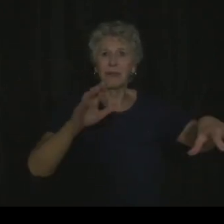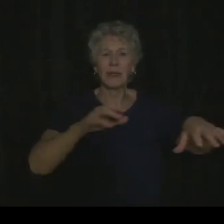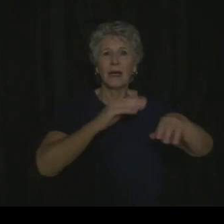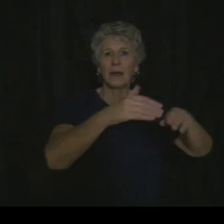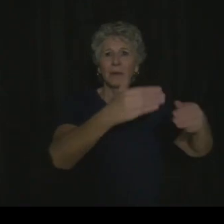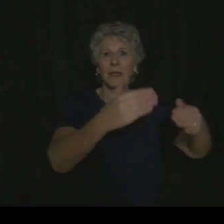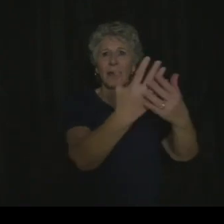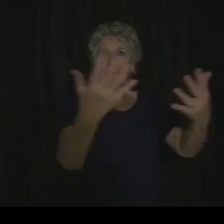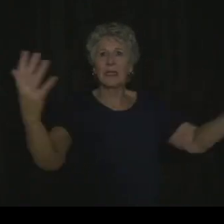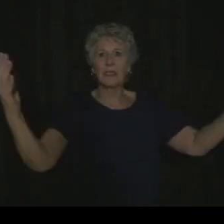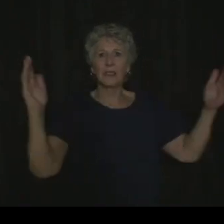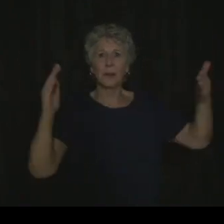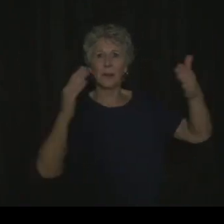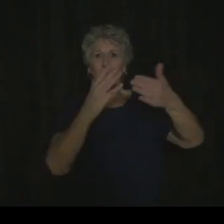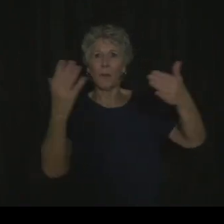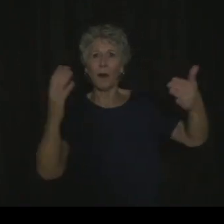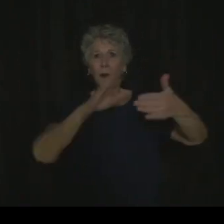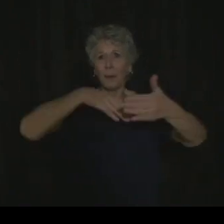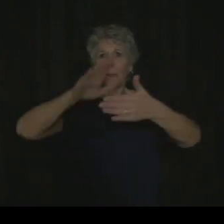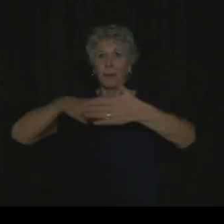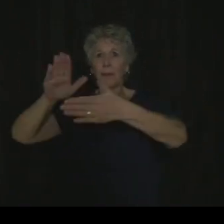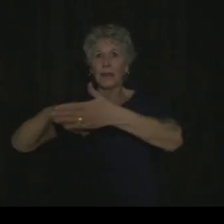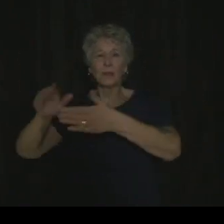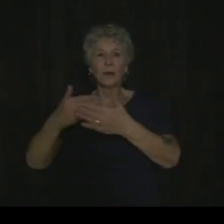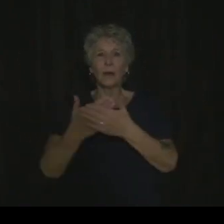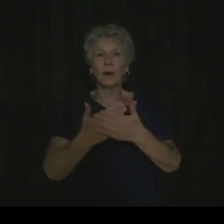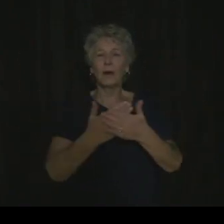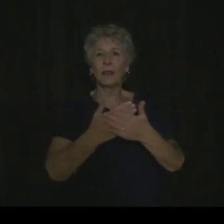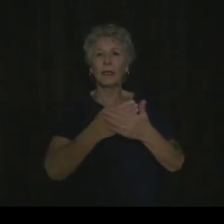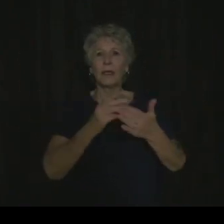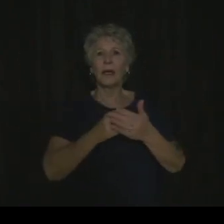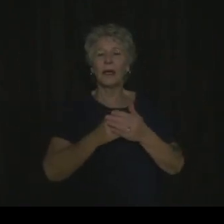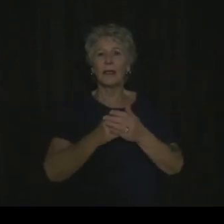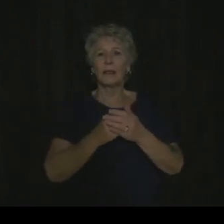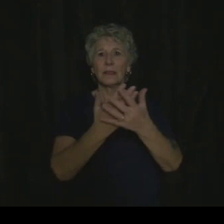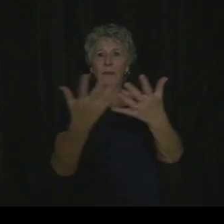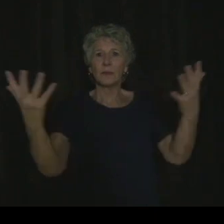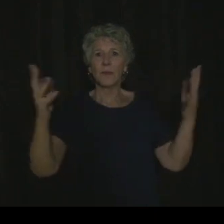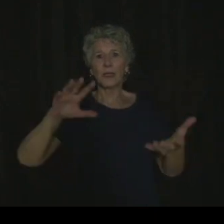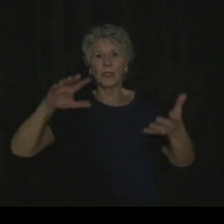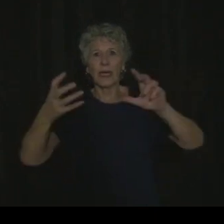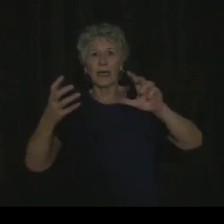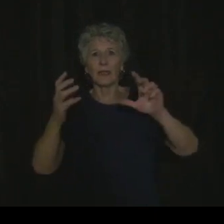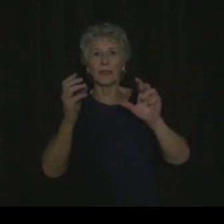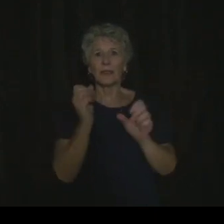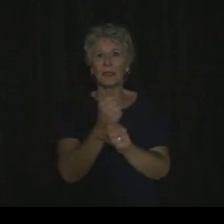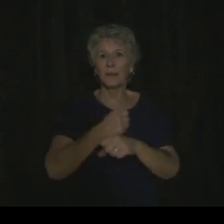over the back scenery onto the very heads of all the actors. And chaos is created on